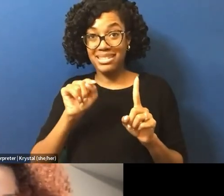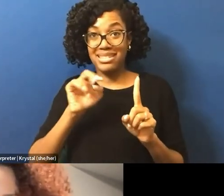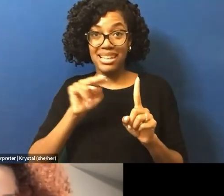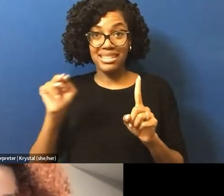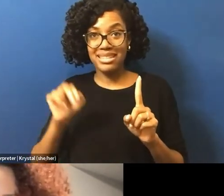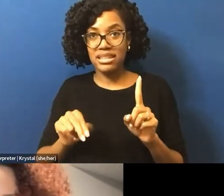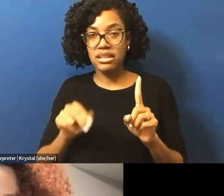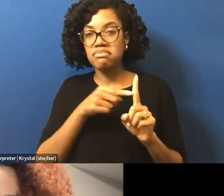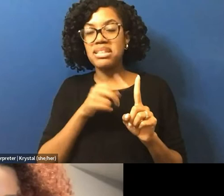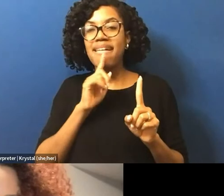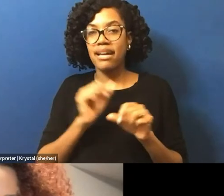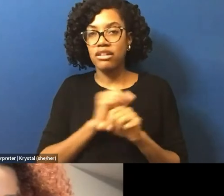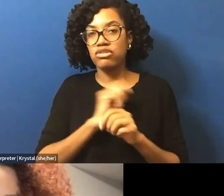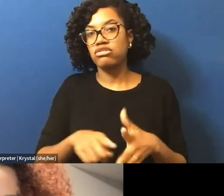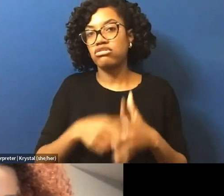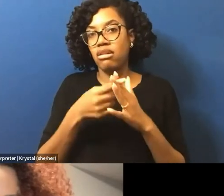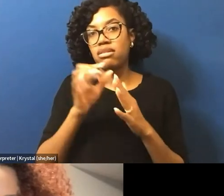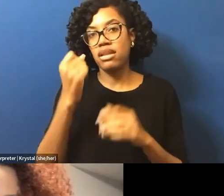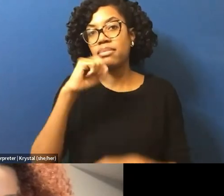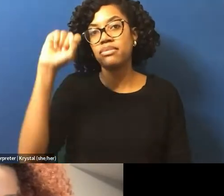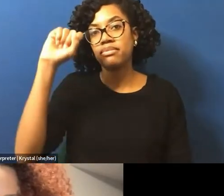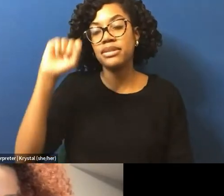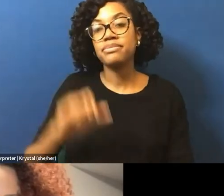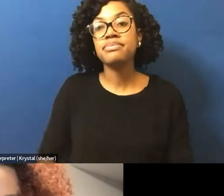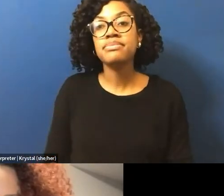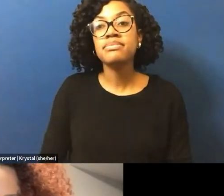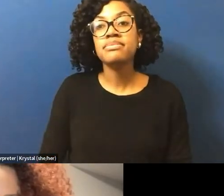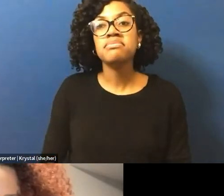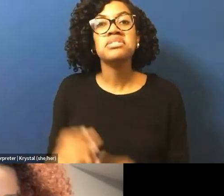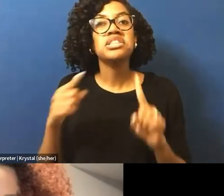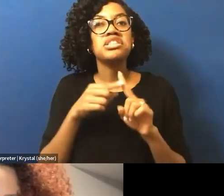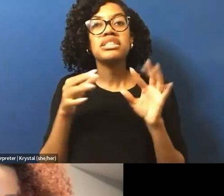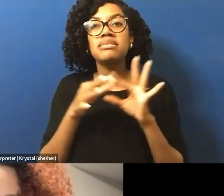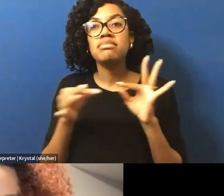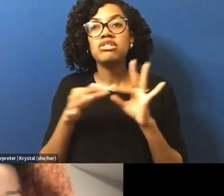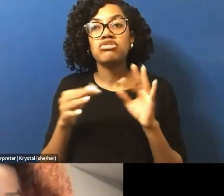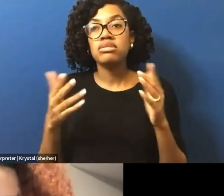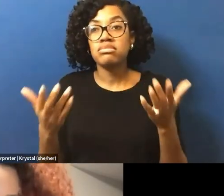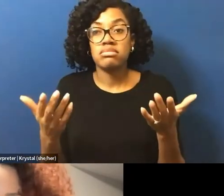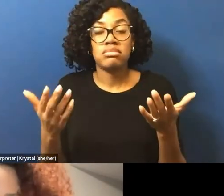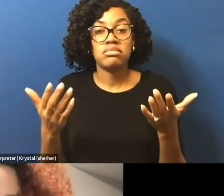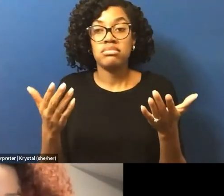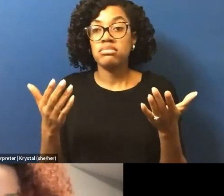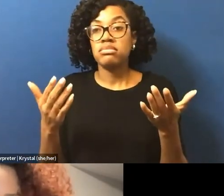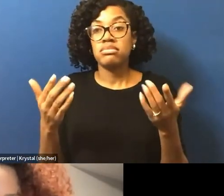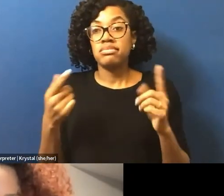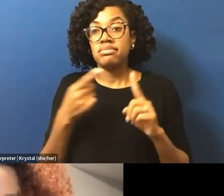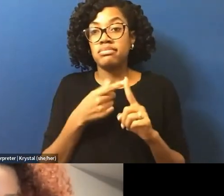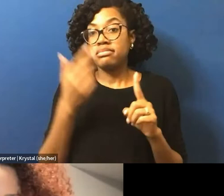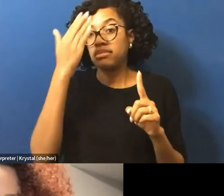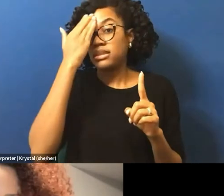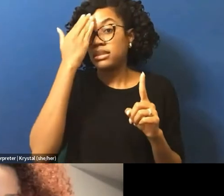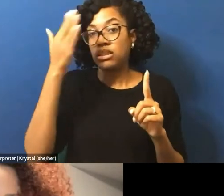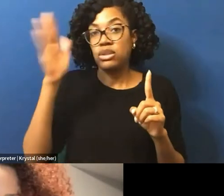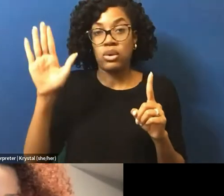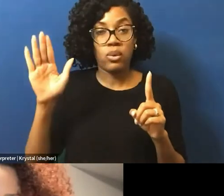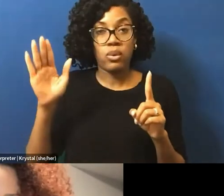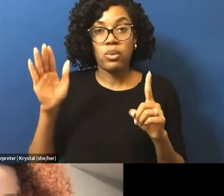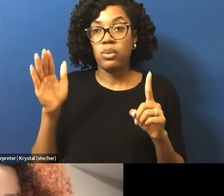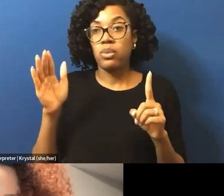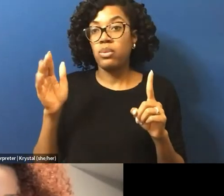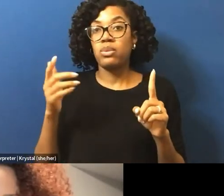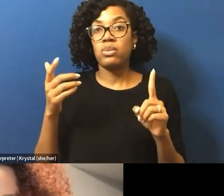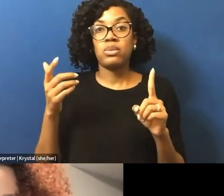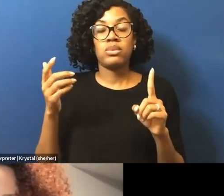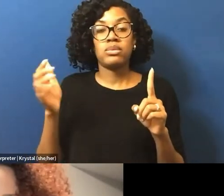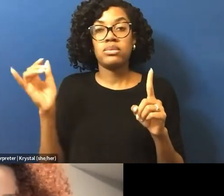So she says that she did not know of House, that she found a kind of religious saying